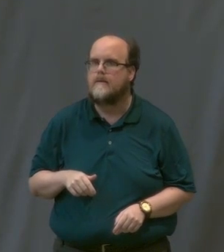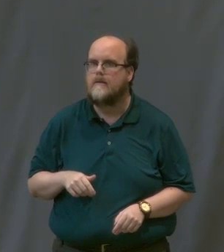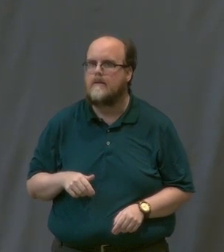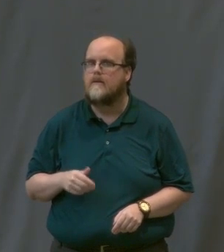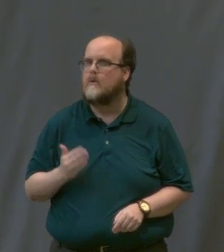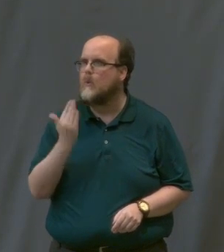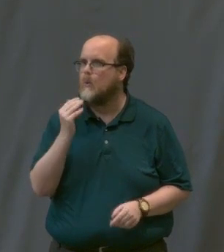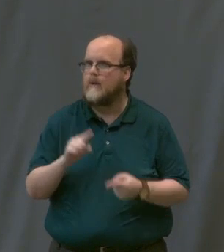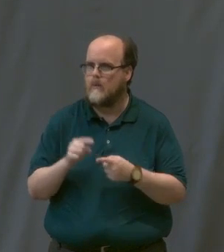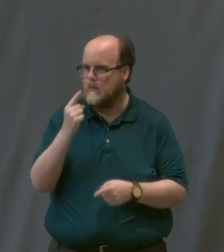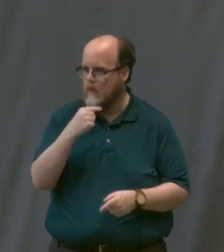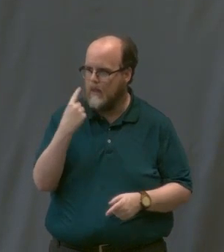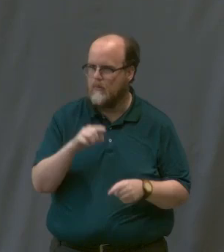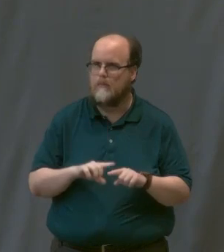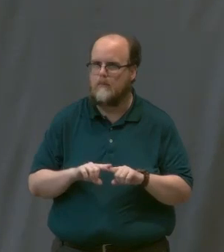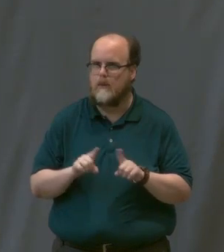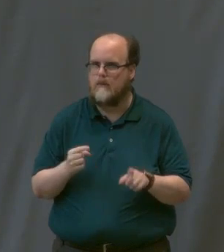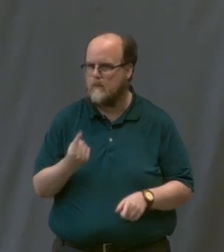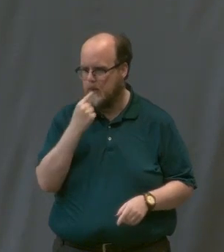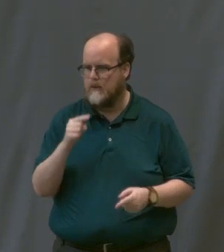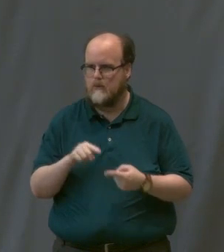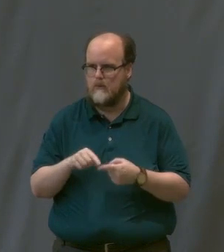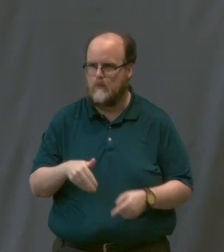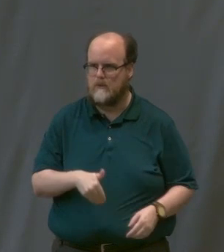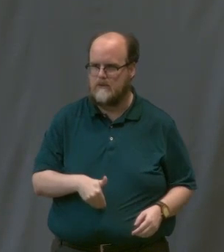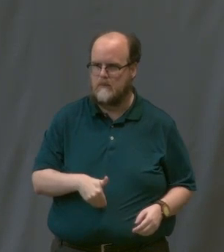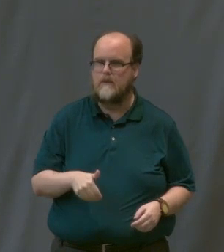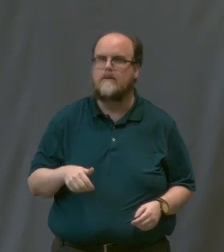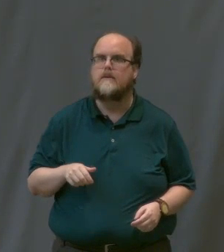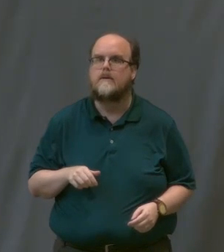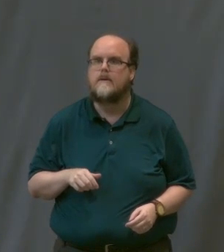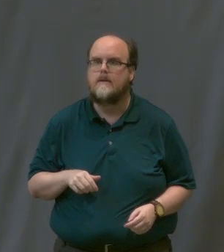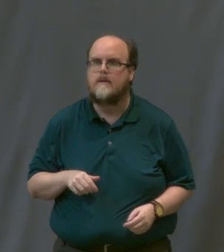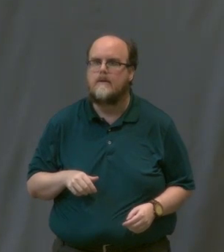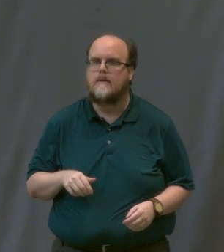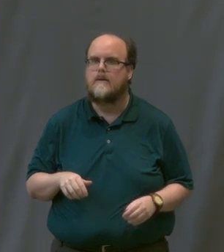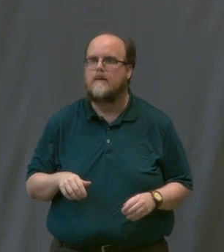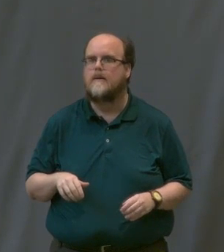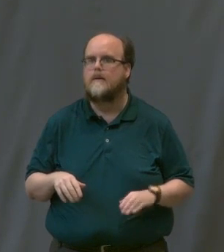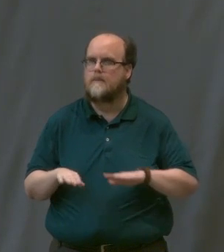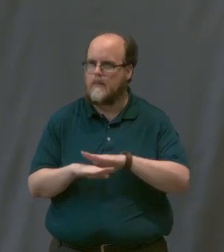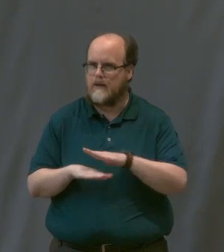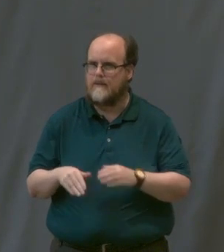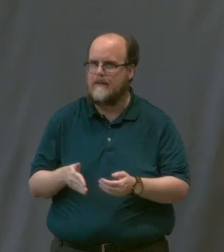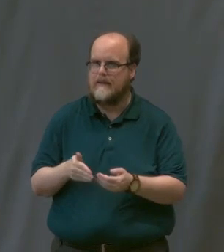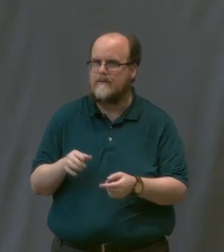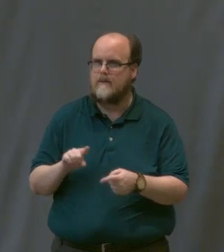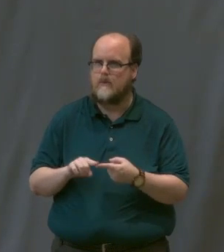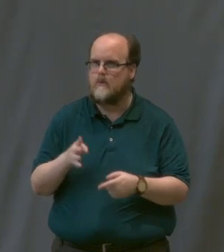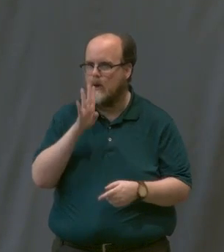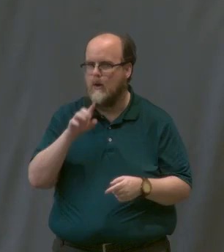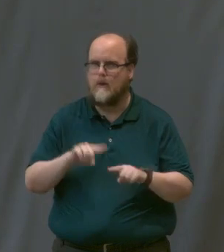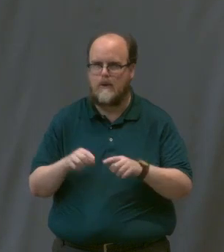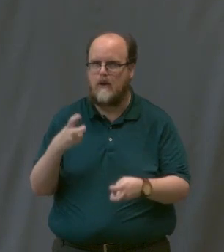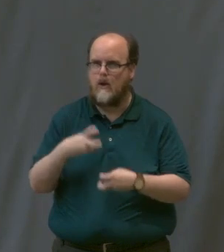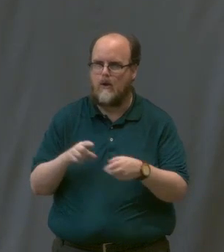Sweet to the mouth, but bitter to the stomach. Basically, it's easy to talk it, but it's hard to